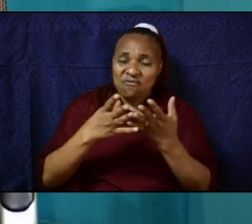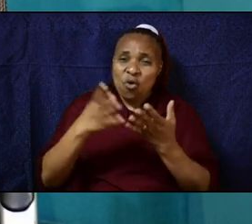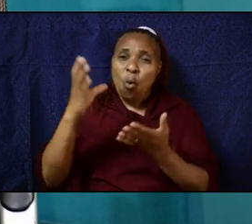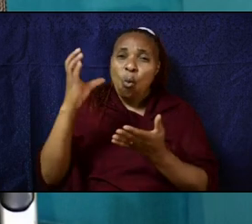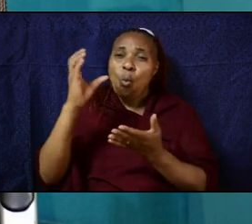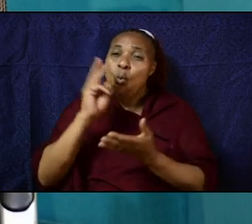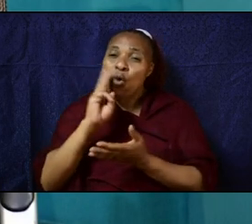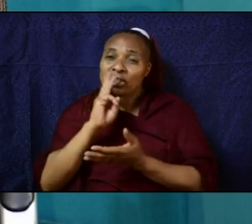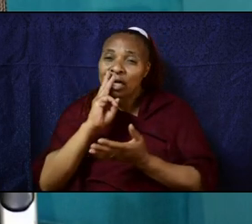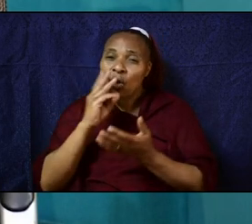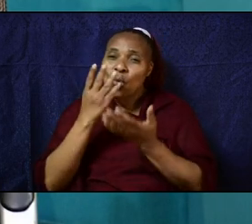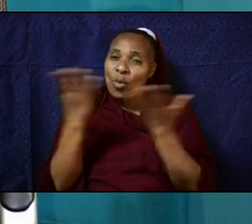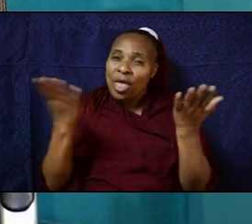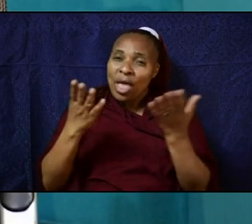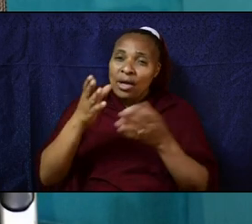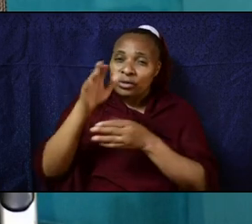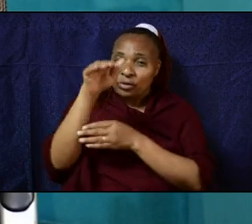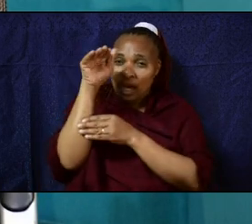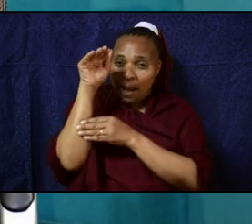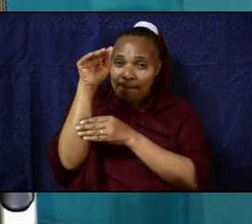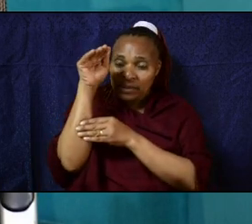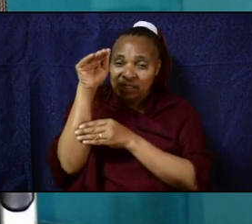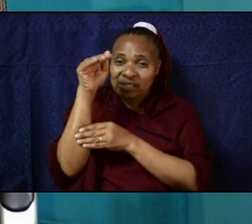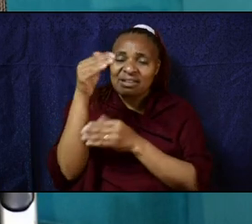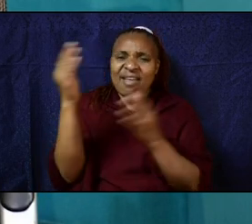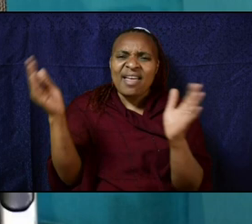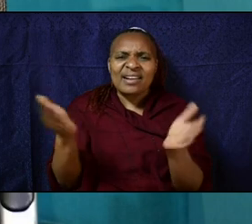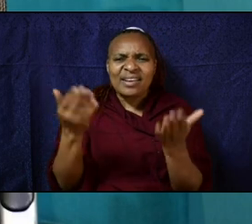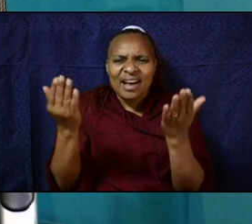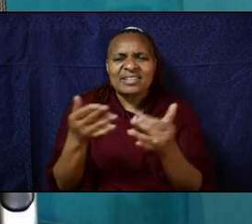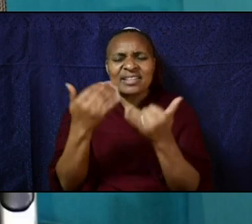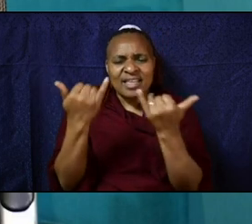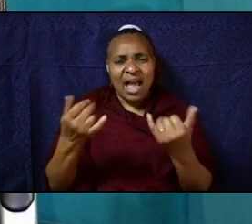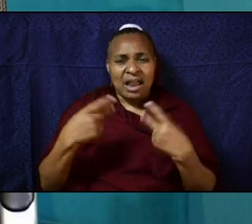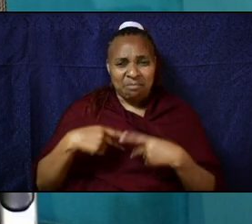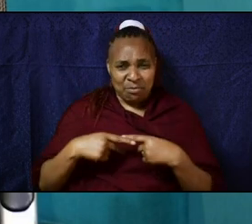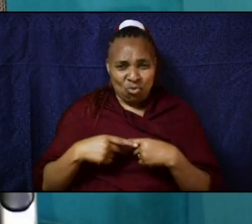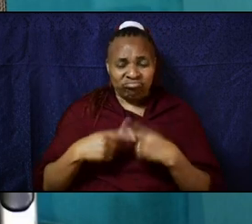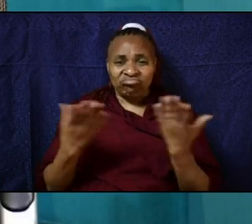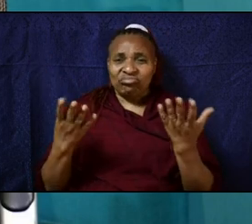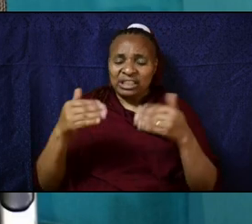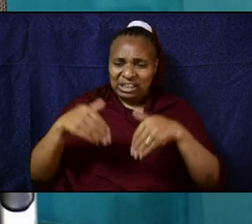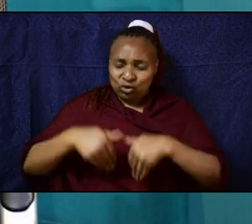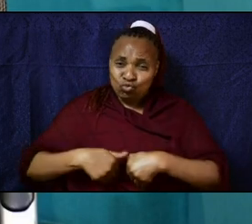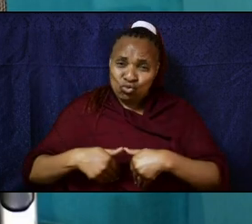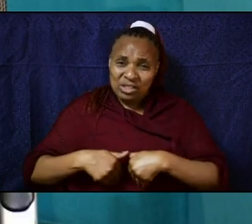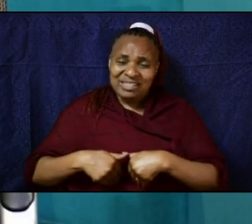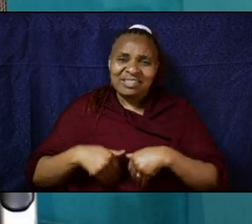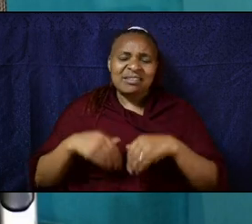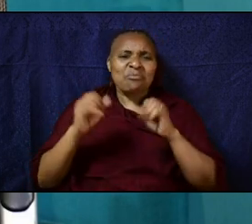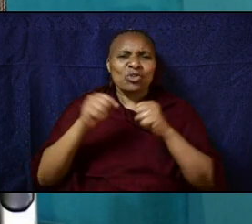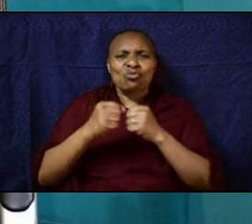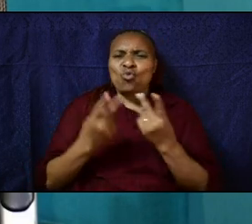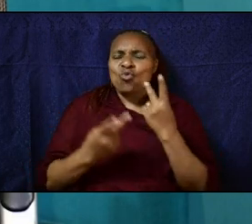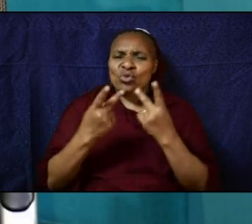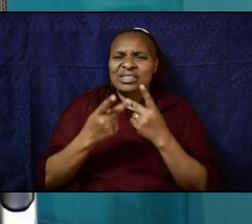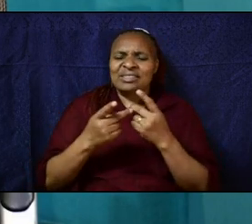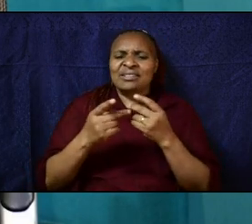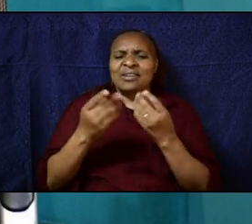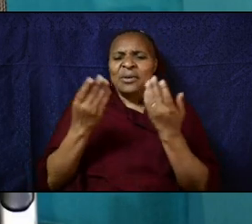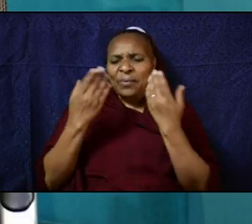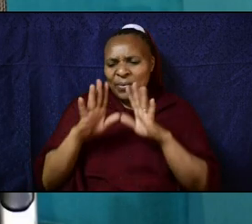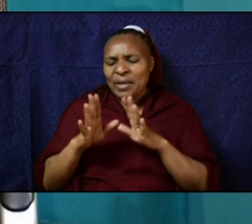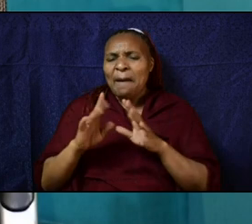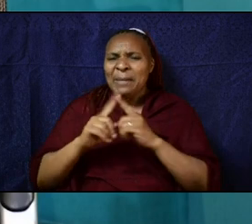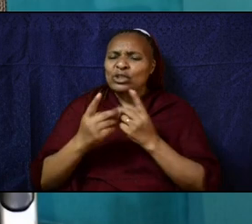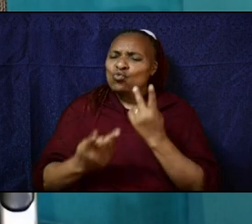camels. So we're encouraged as young people, as teens, if you're given a duty, don't just cook. Cook and wash the dishes. If